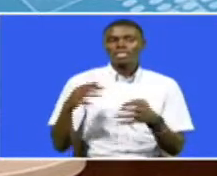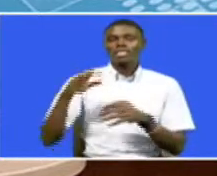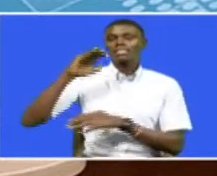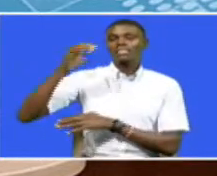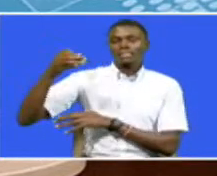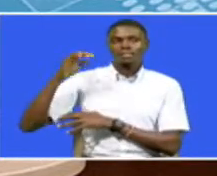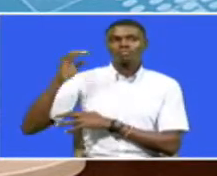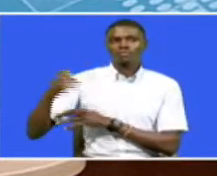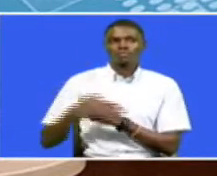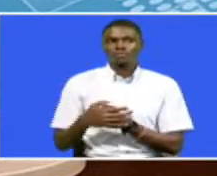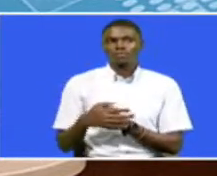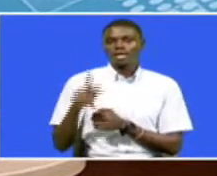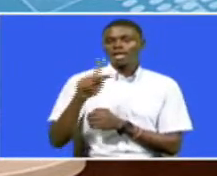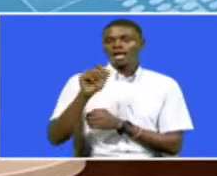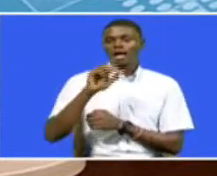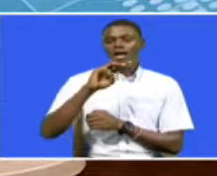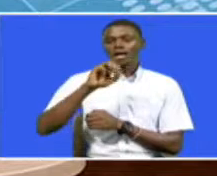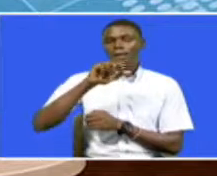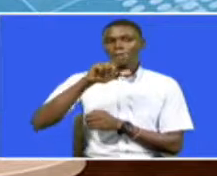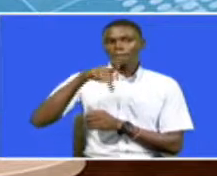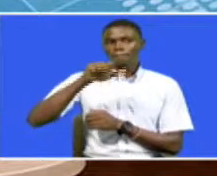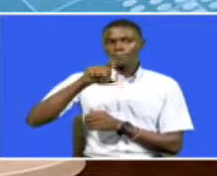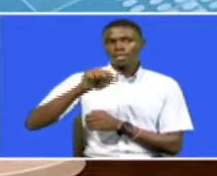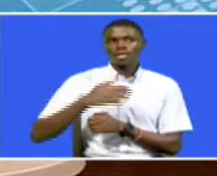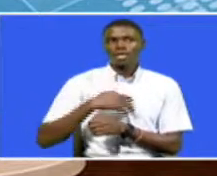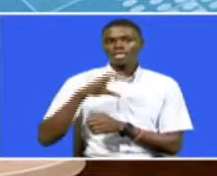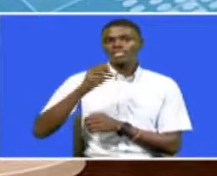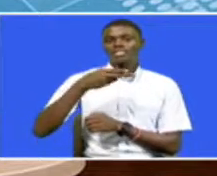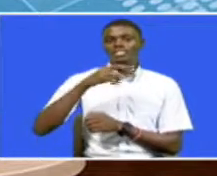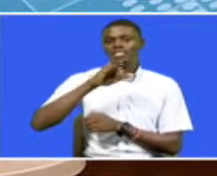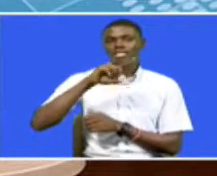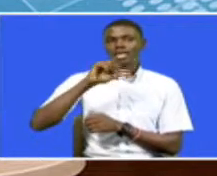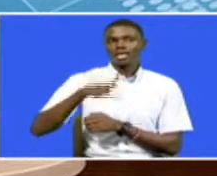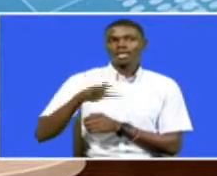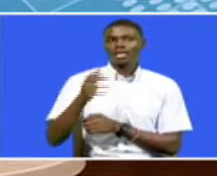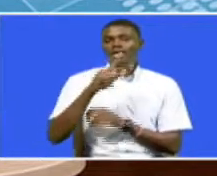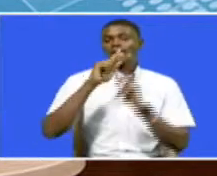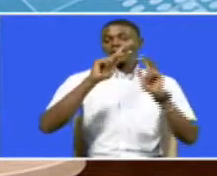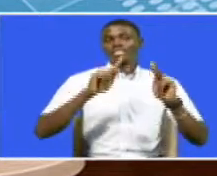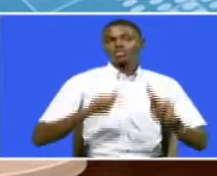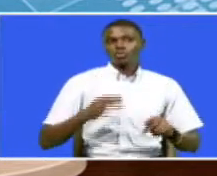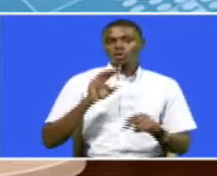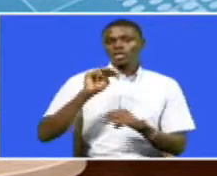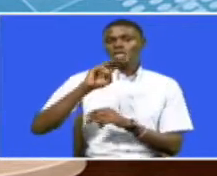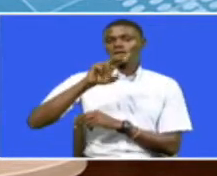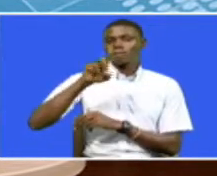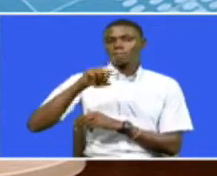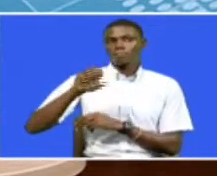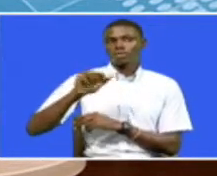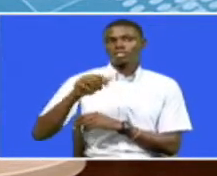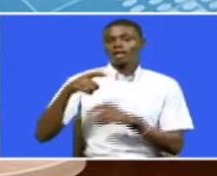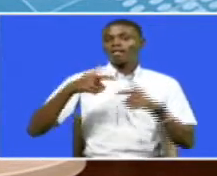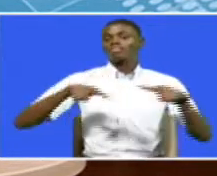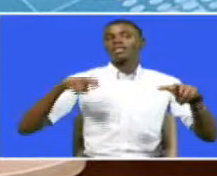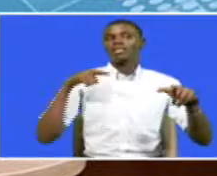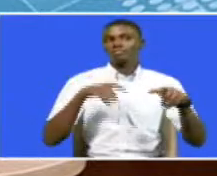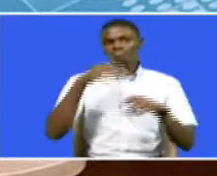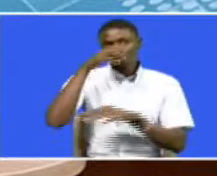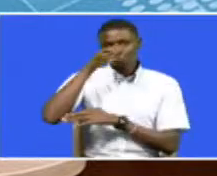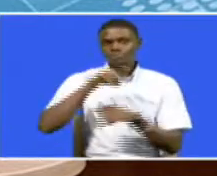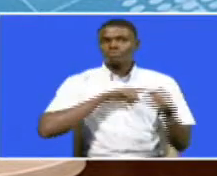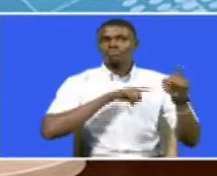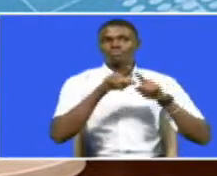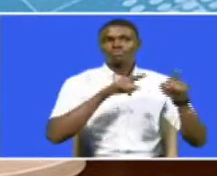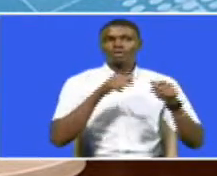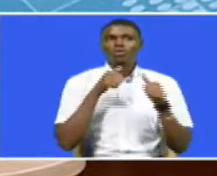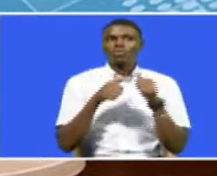cities such as Kampala, Kigali, Mwanza, and Kisumu. A major use of the lake, often ignored, is transport,